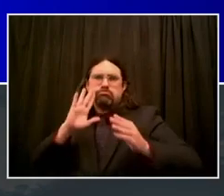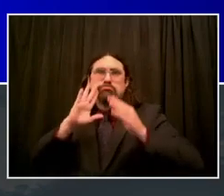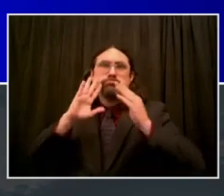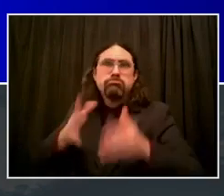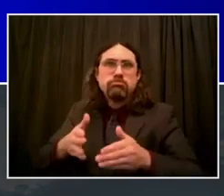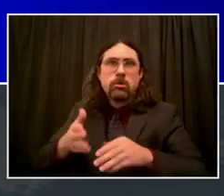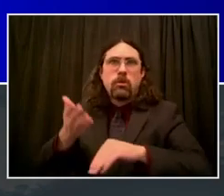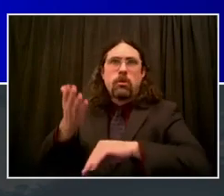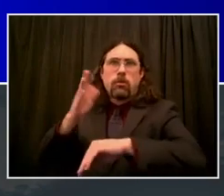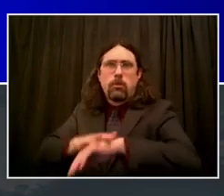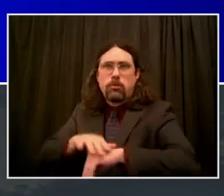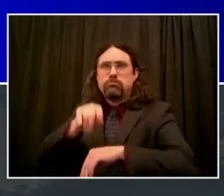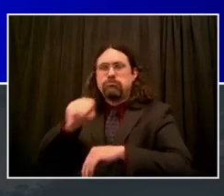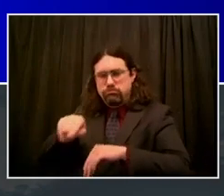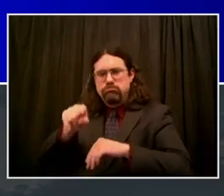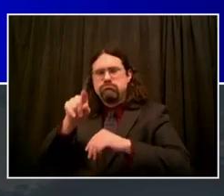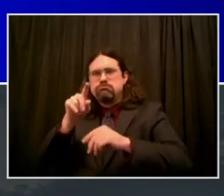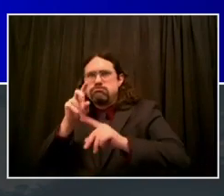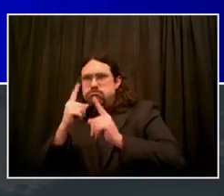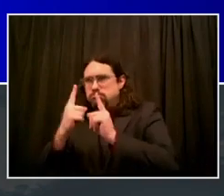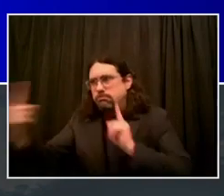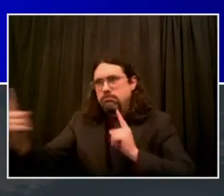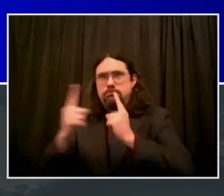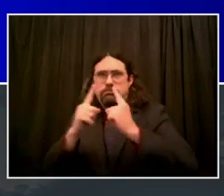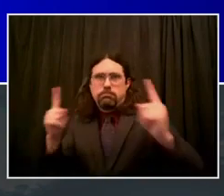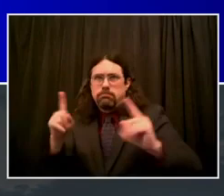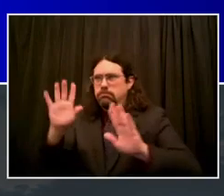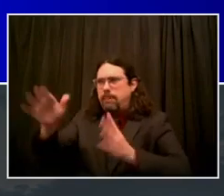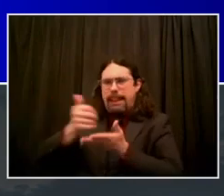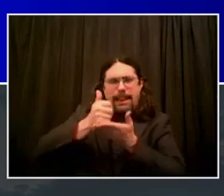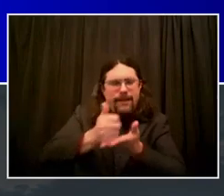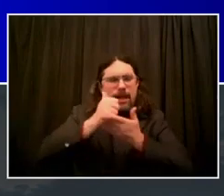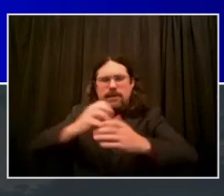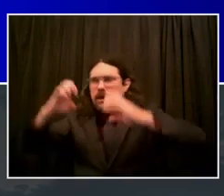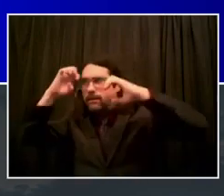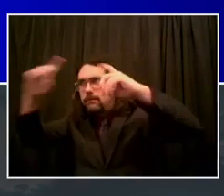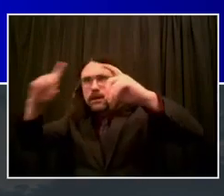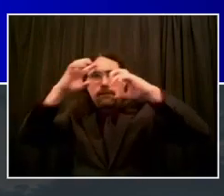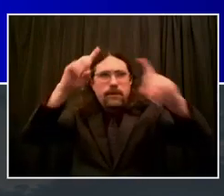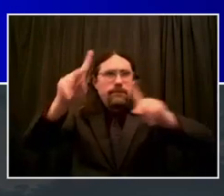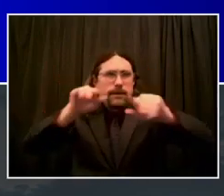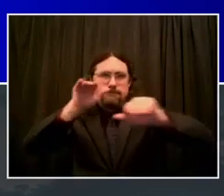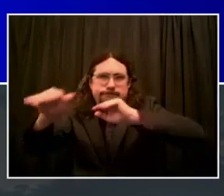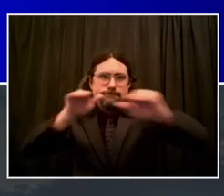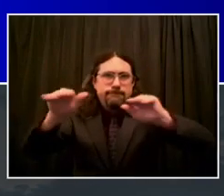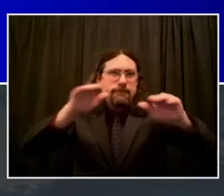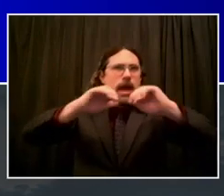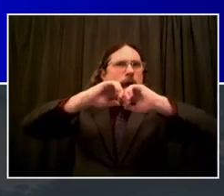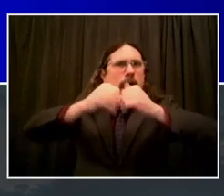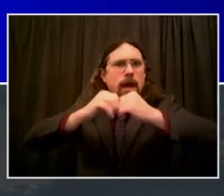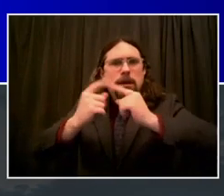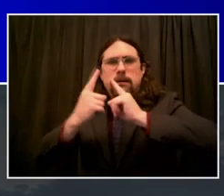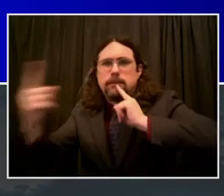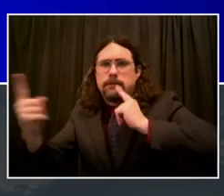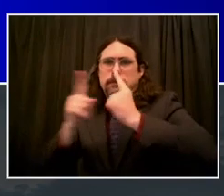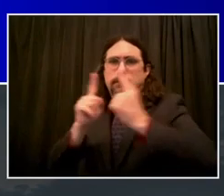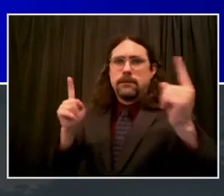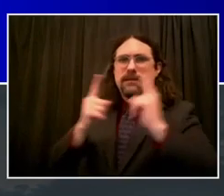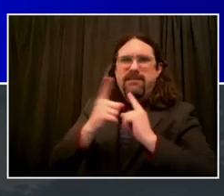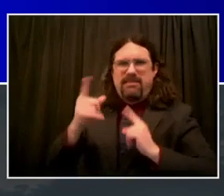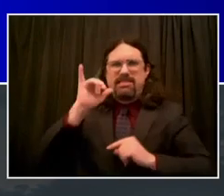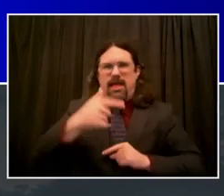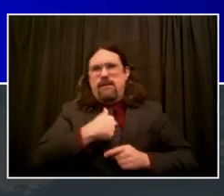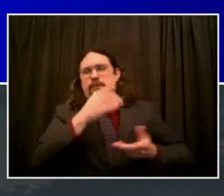September. We're also going to do a great public awareness campaign at the same time. And we're partnering